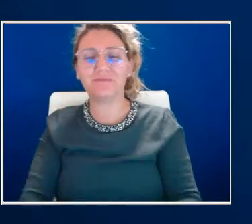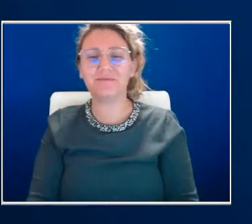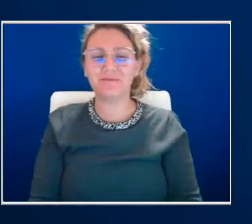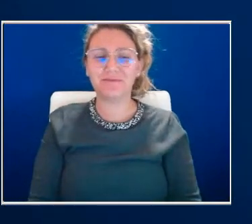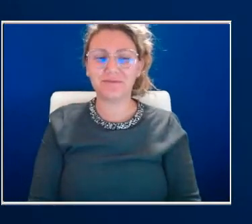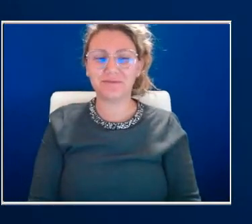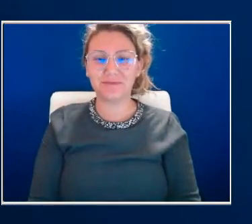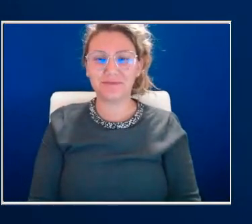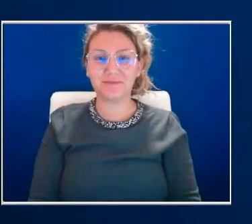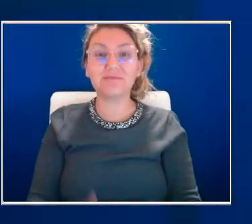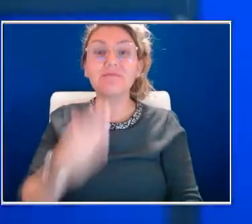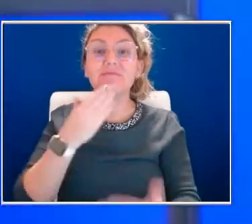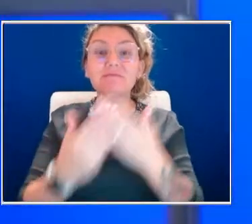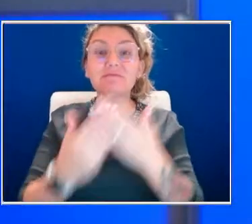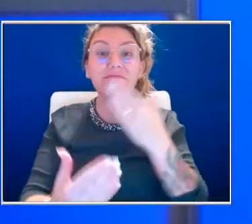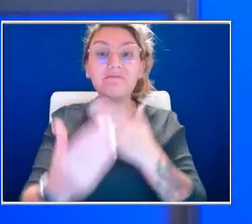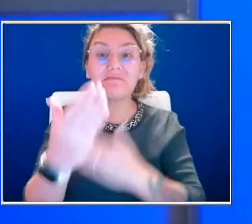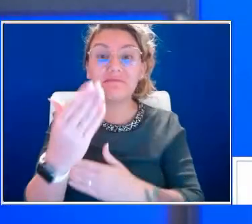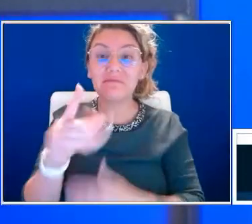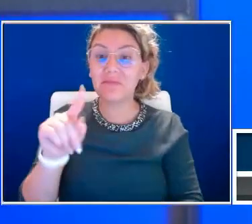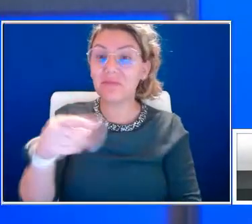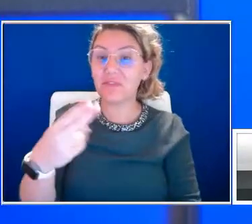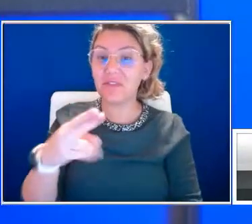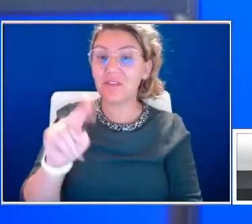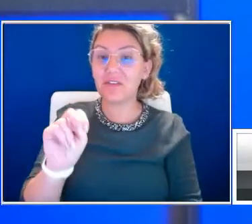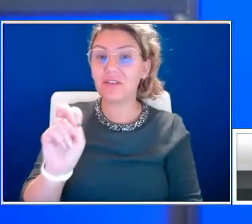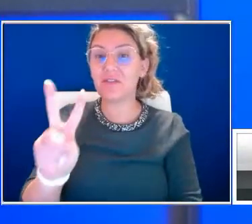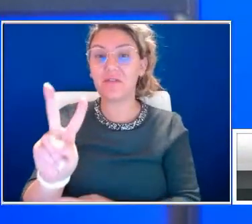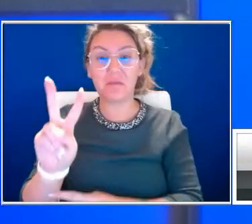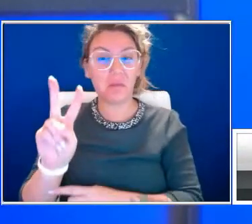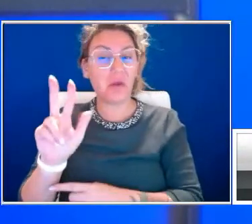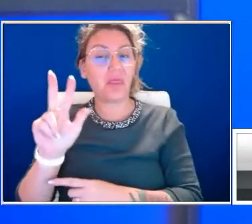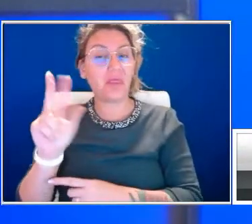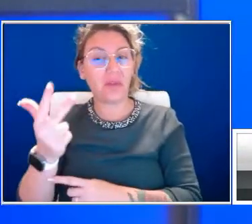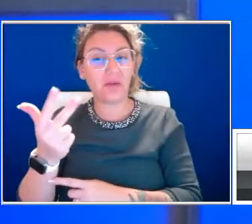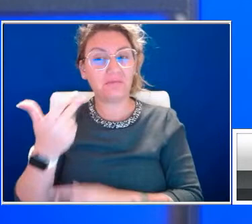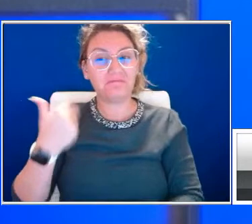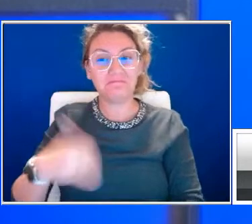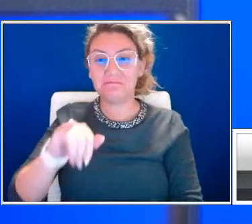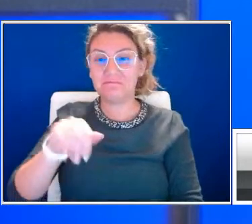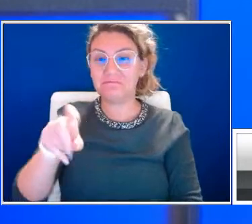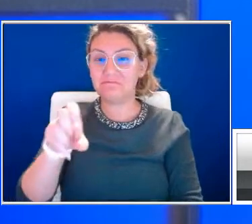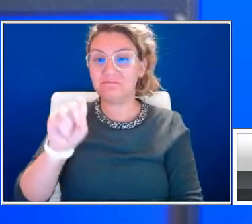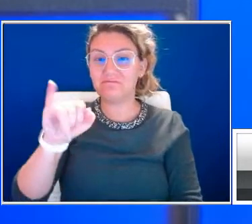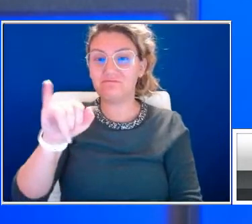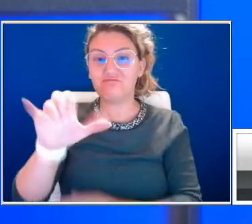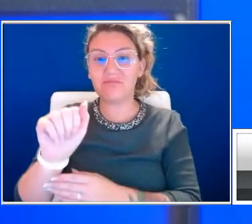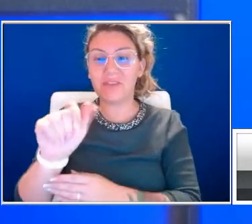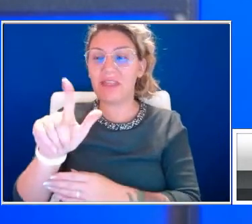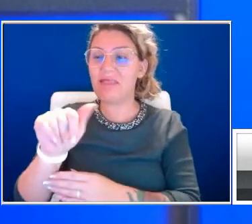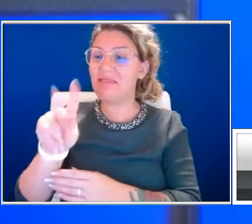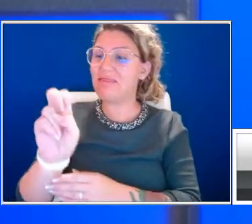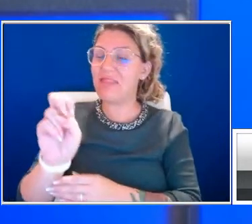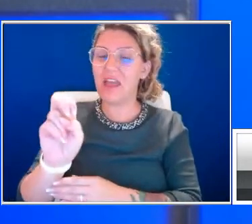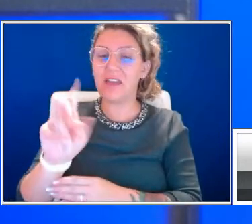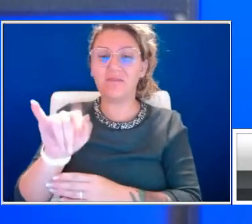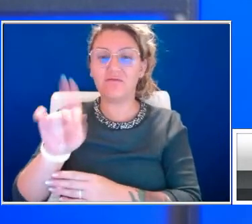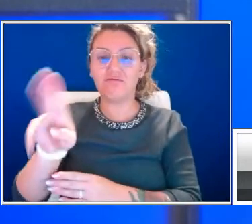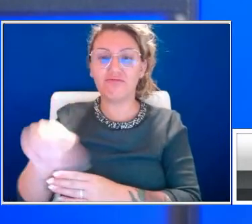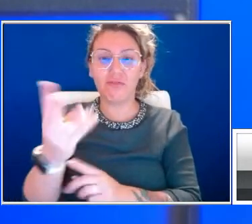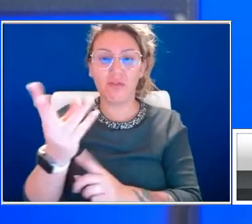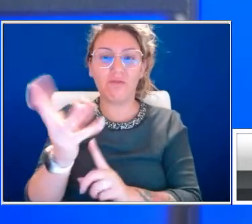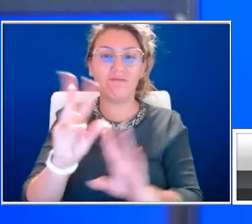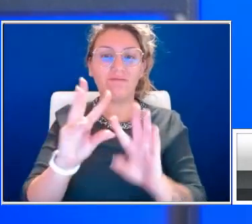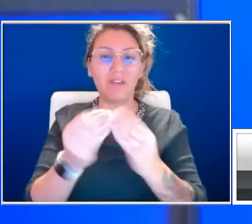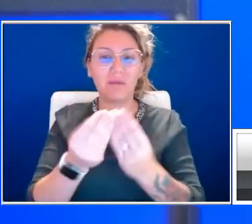Good morning. It is Thursday, November 3rd. I'm Jessica Lovell, and we are live inside the Dulcie Simons Jr. Family Broadcast Studio.